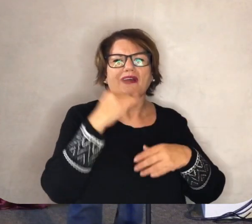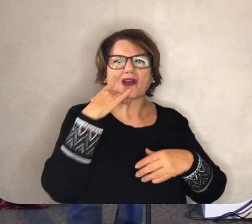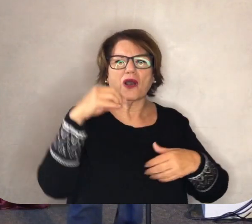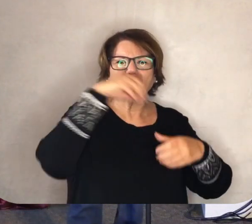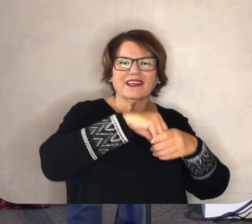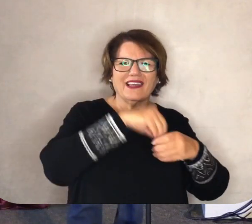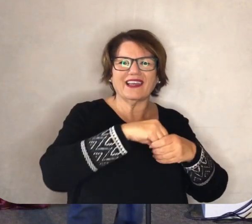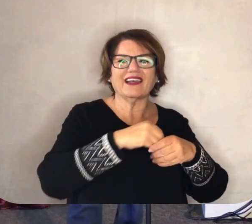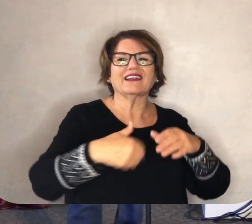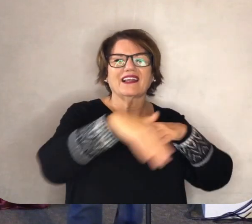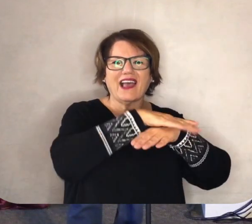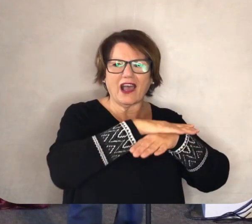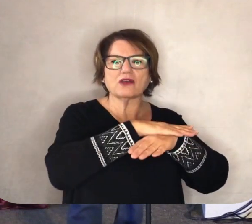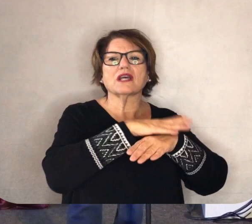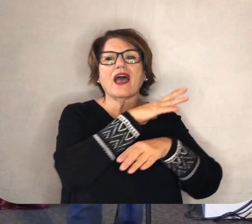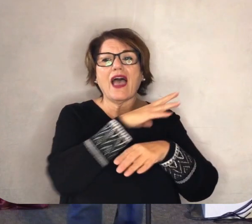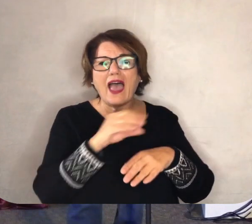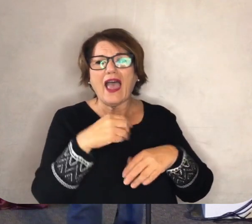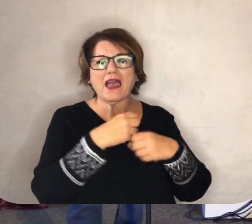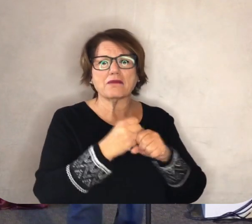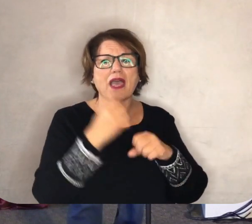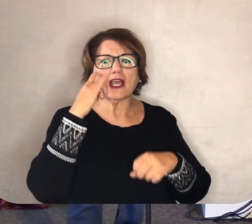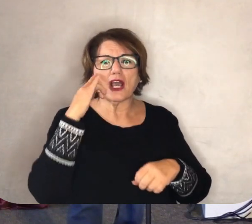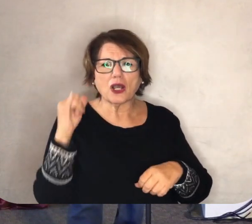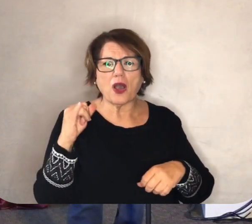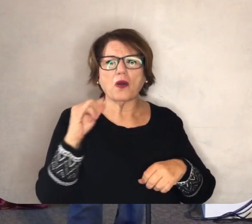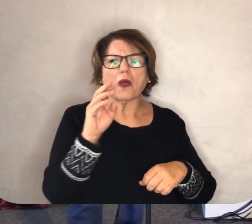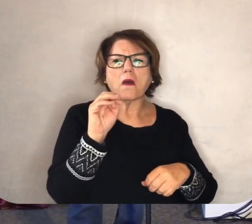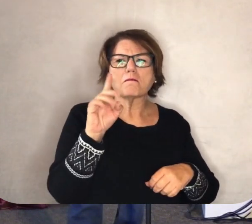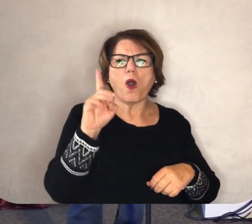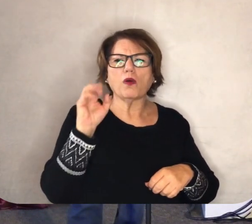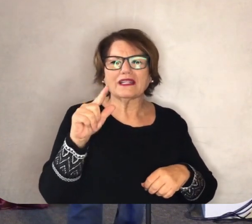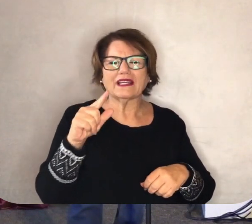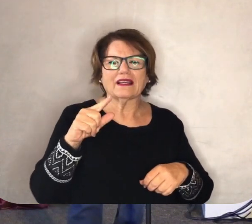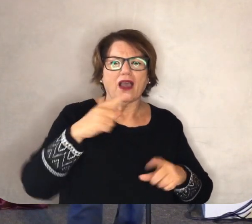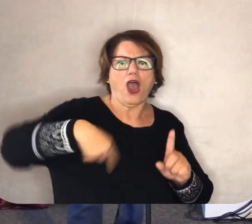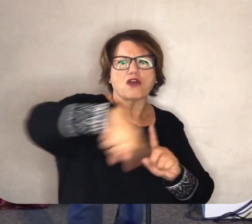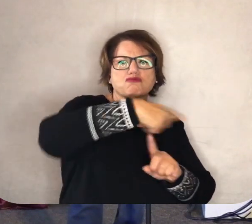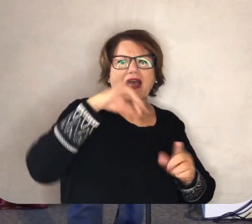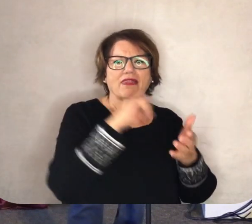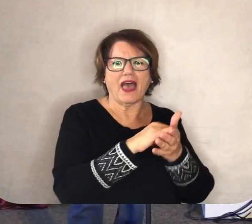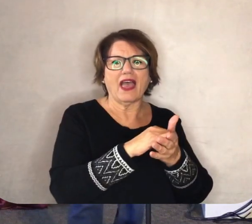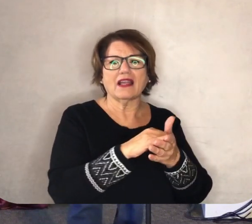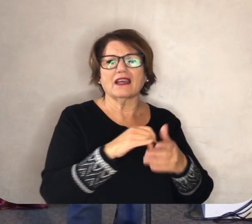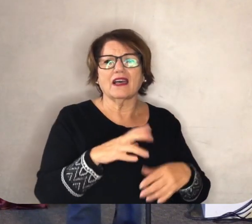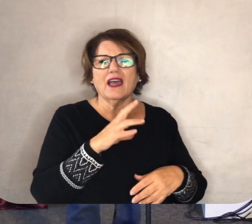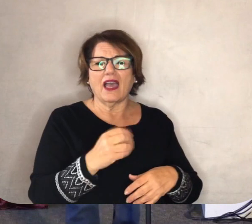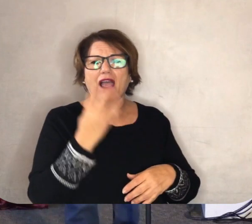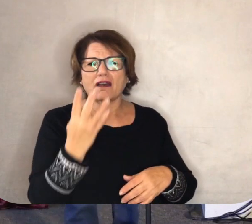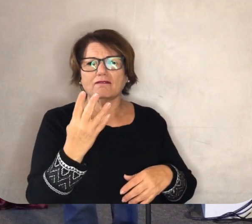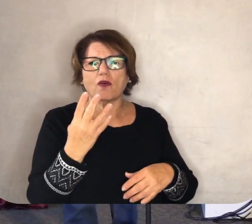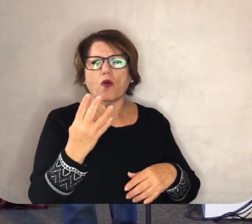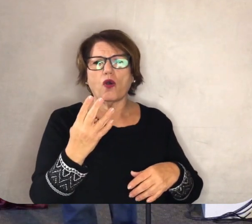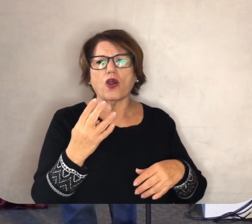you shall overlay it, and you shall make a gold molding around it. And you shall cast 4 gold rings